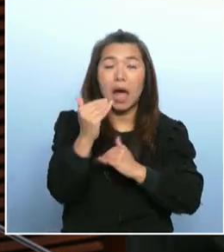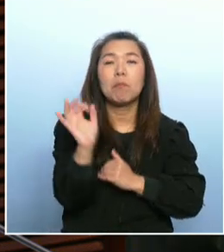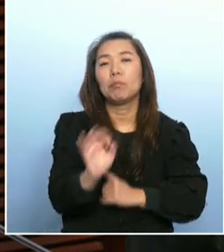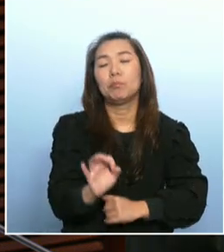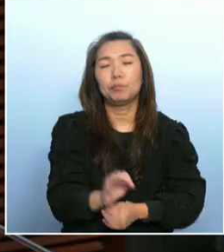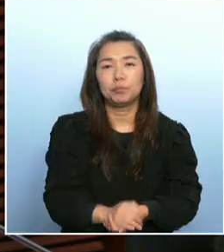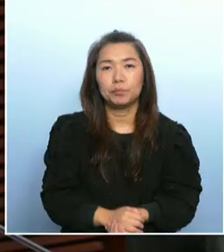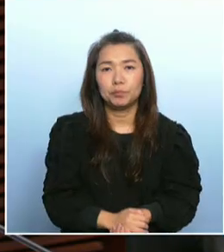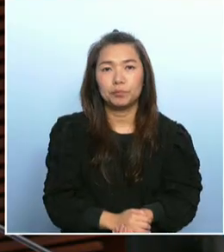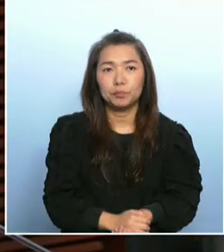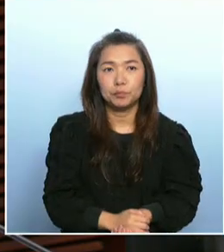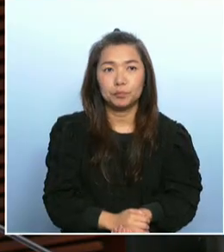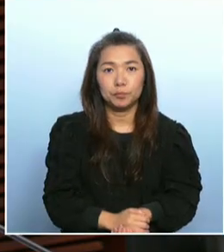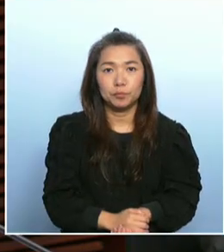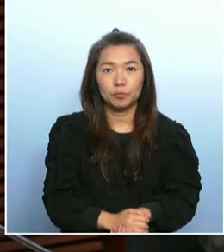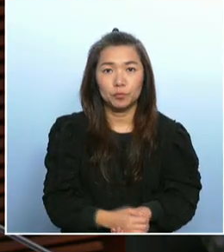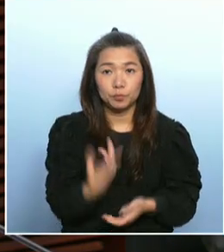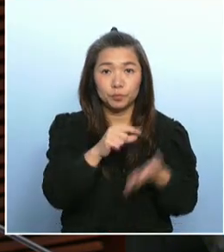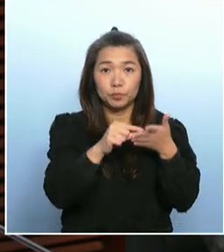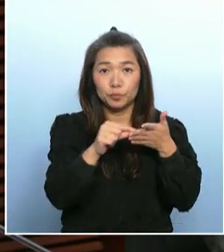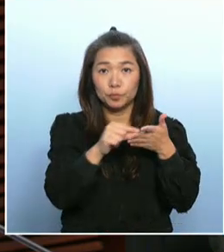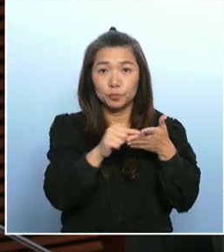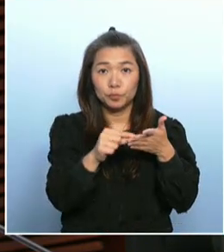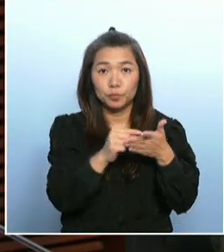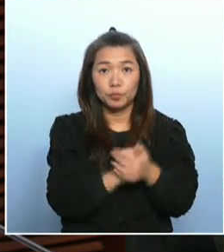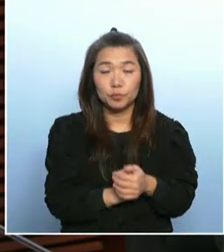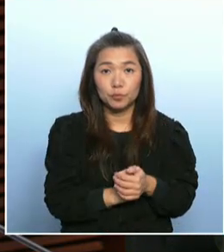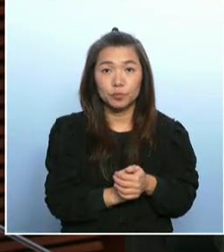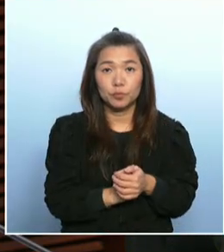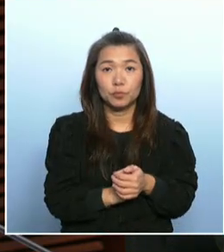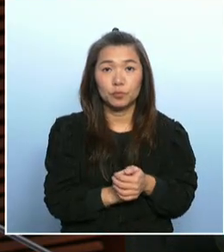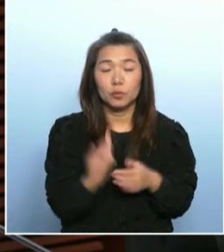any restrictions to families who want to visit their